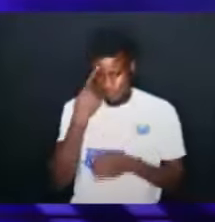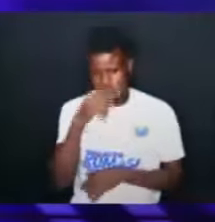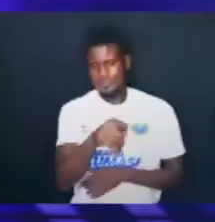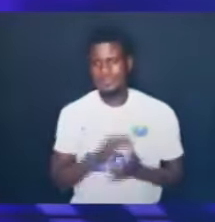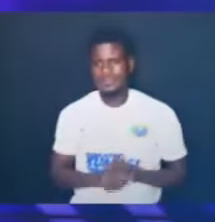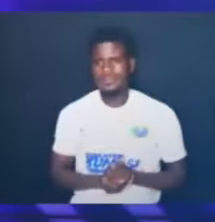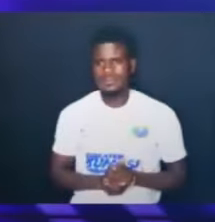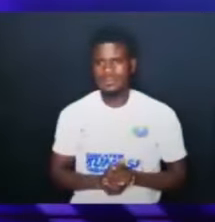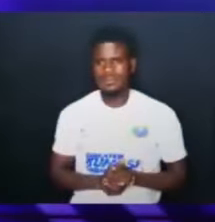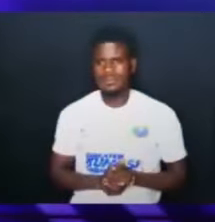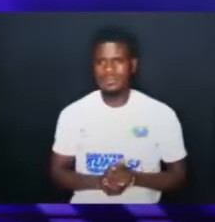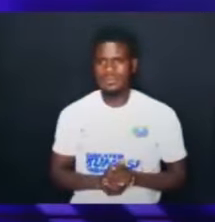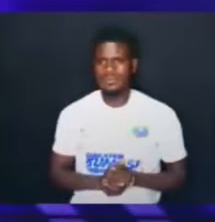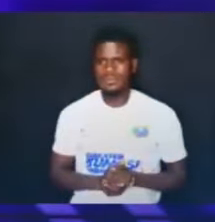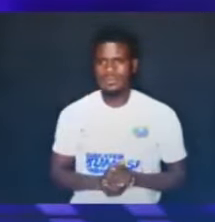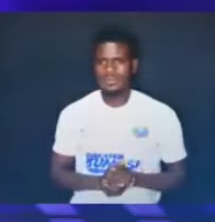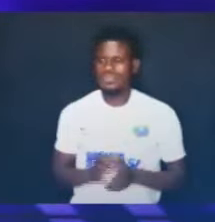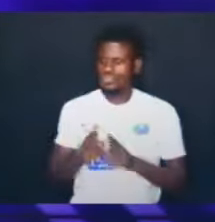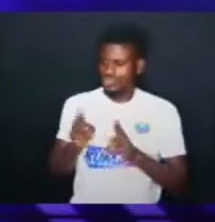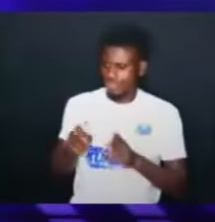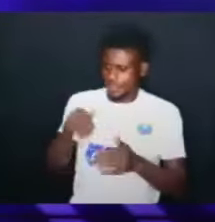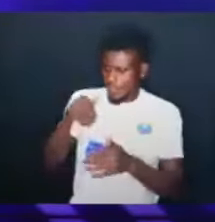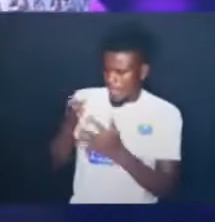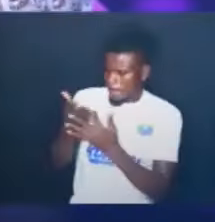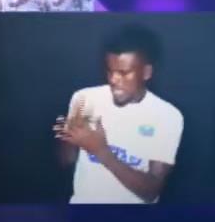and Saul, we are talking about the Lord.